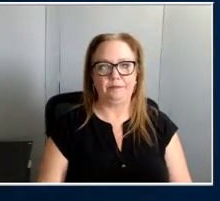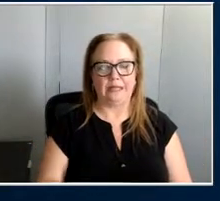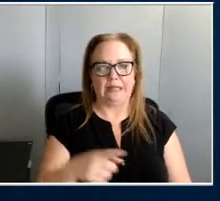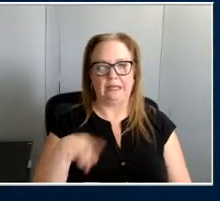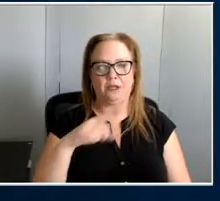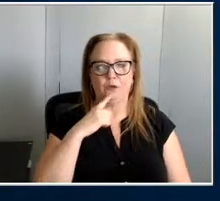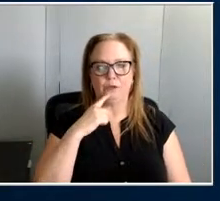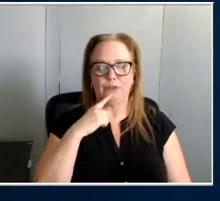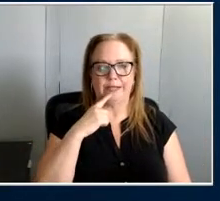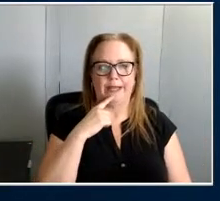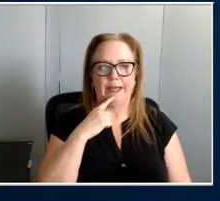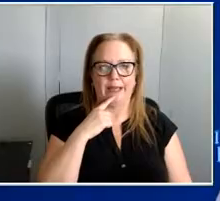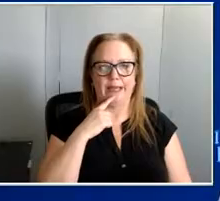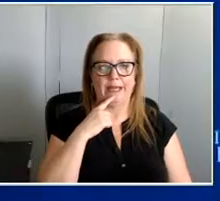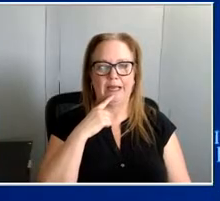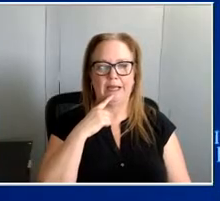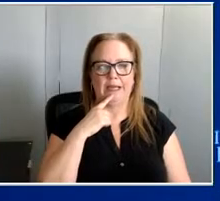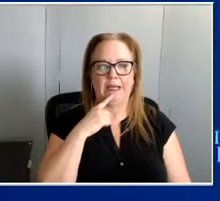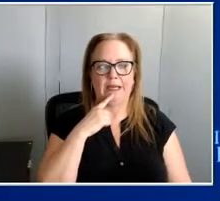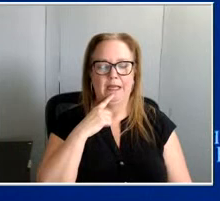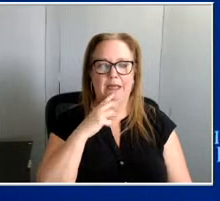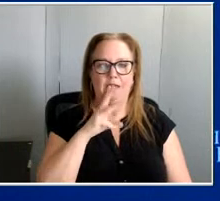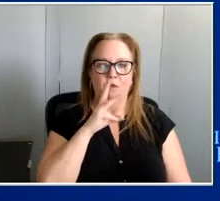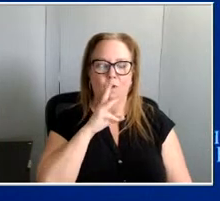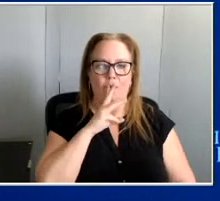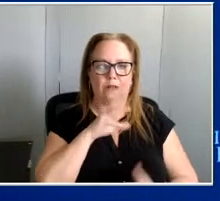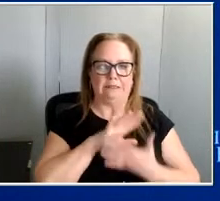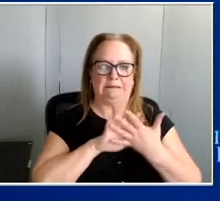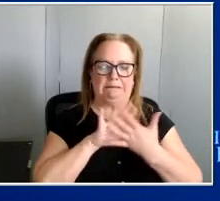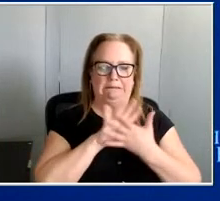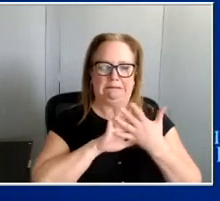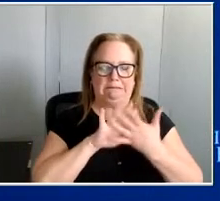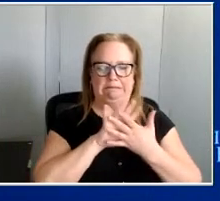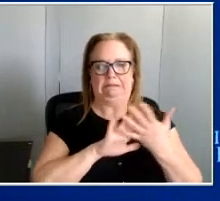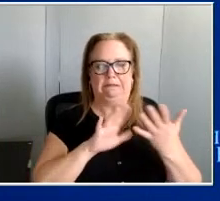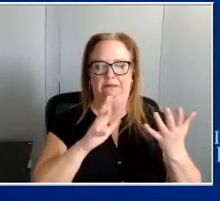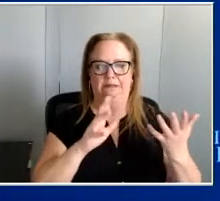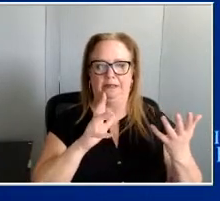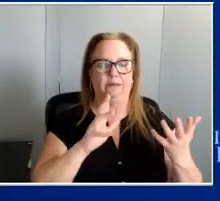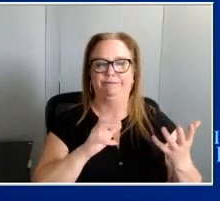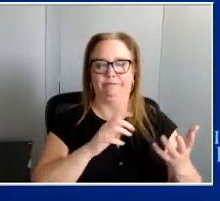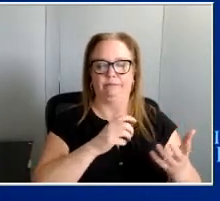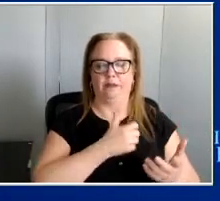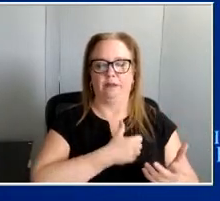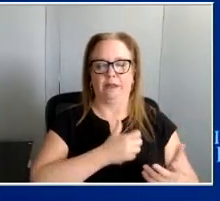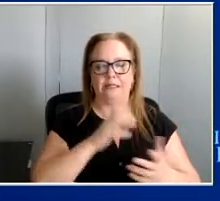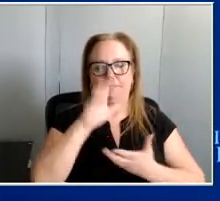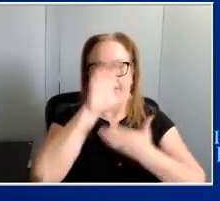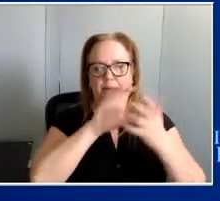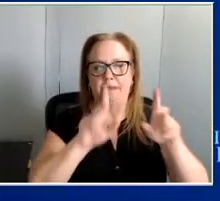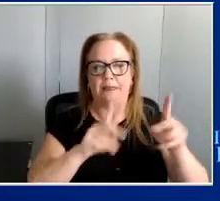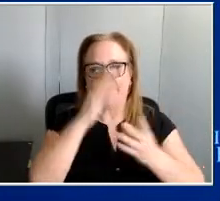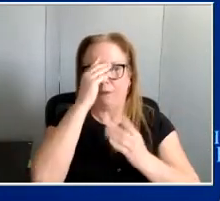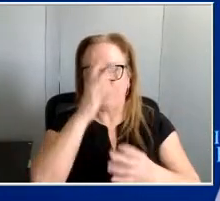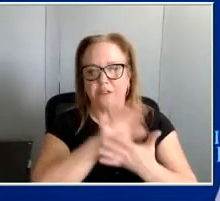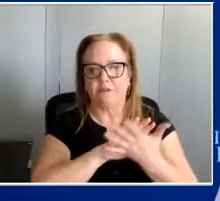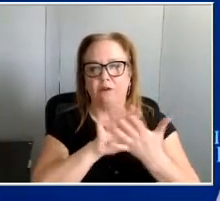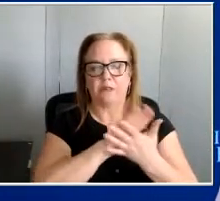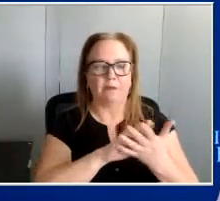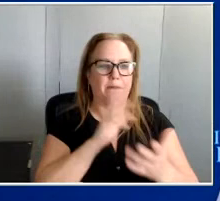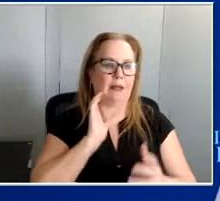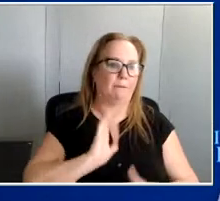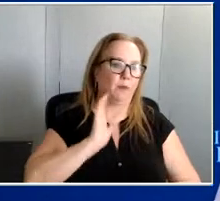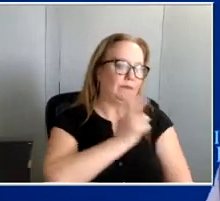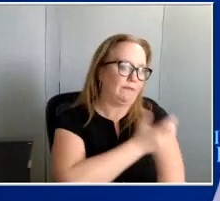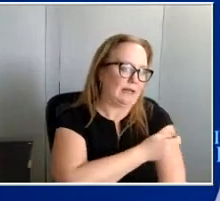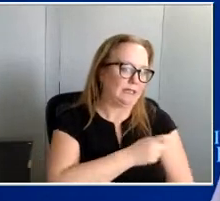well, the waters get so muddy now because people have had previous vaccines, they've had infection or reinfection. We